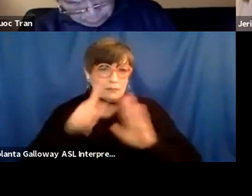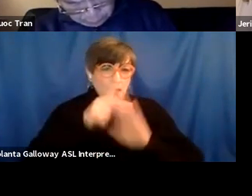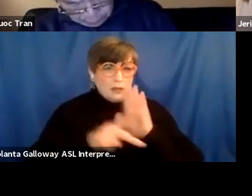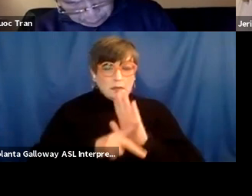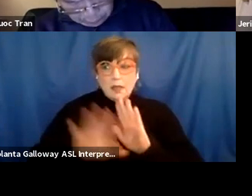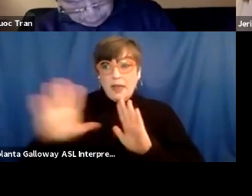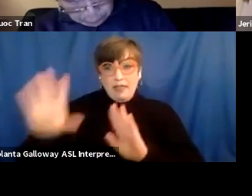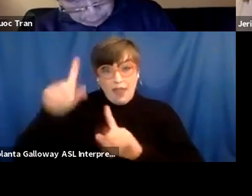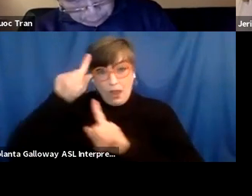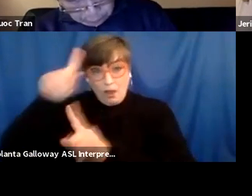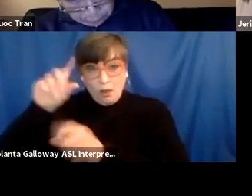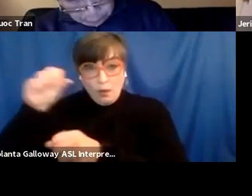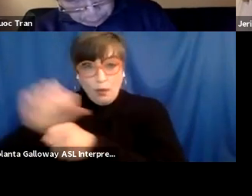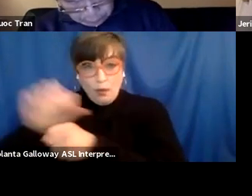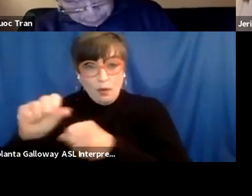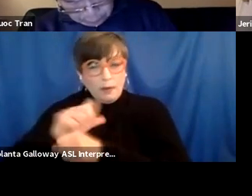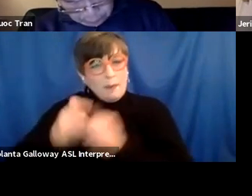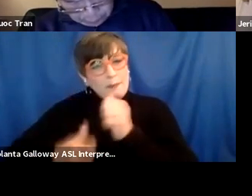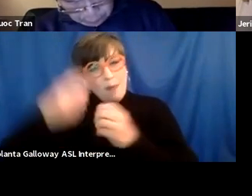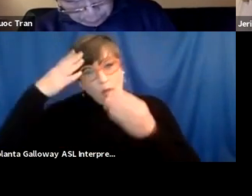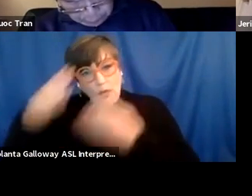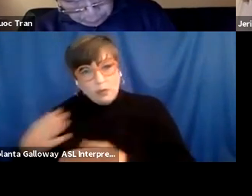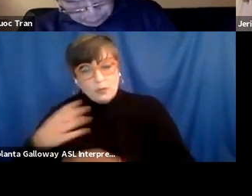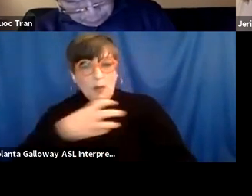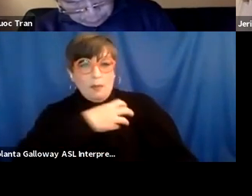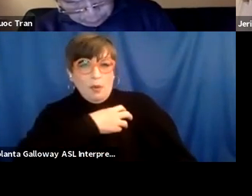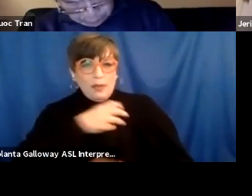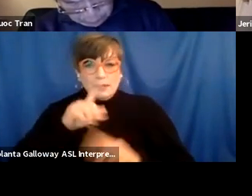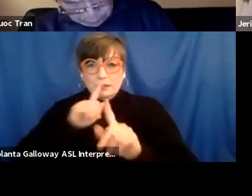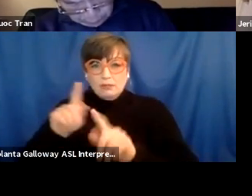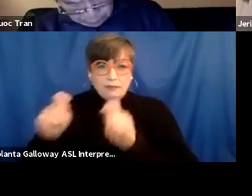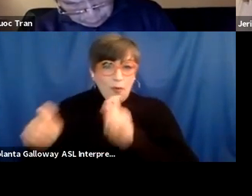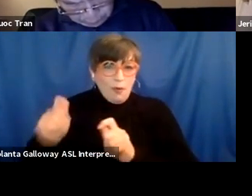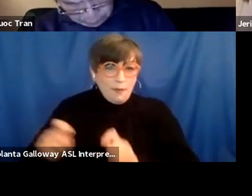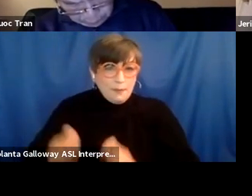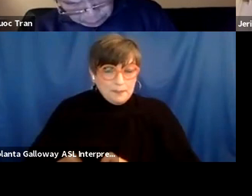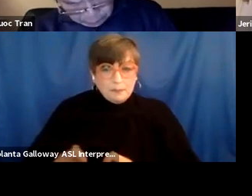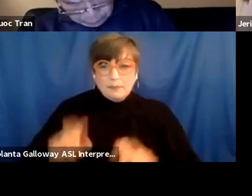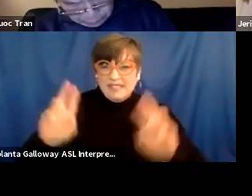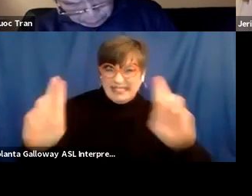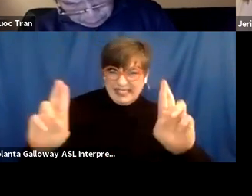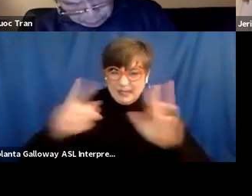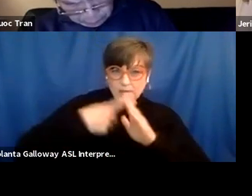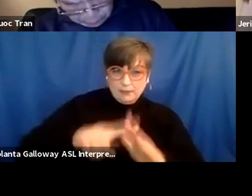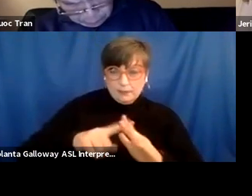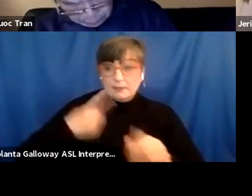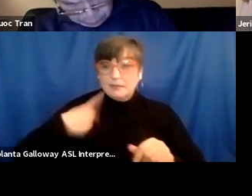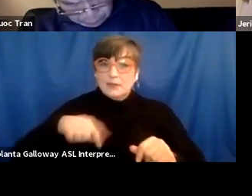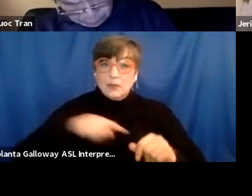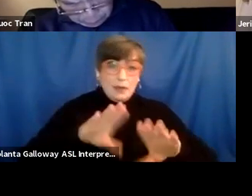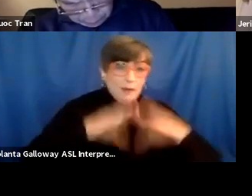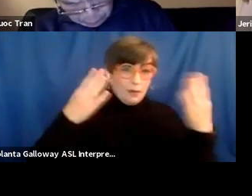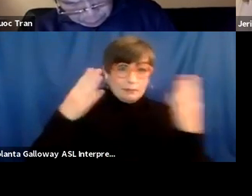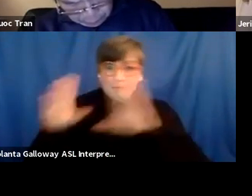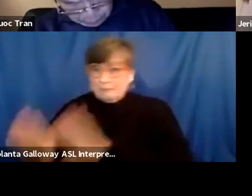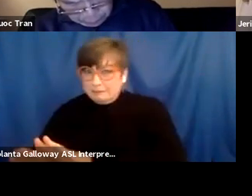around kind of our policing reforms. And I hope to get that started. We just have been opening and reopening. And